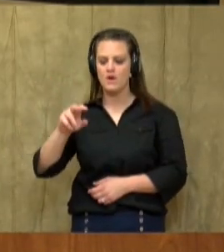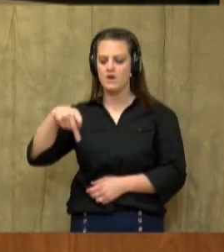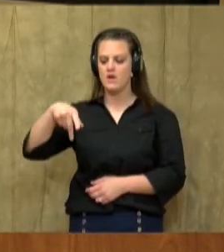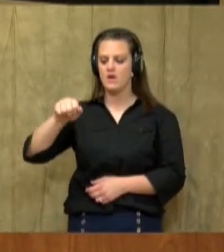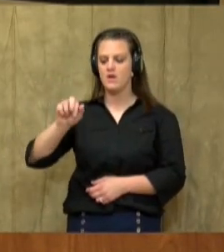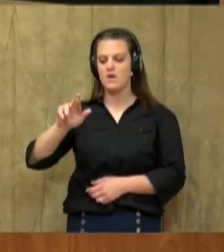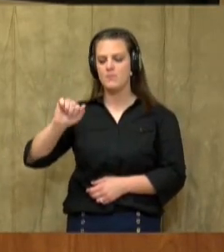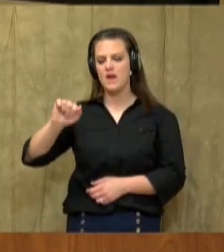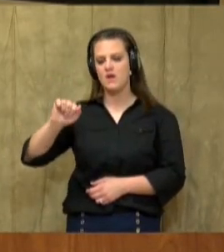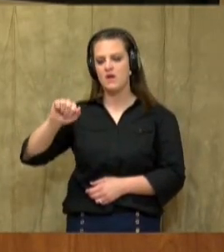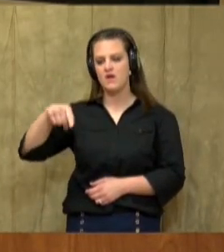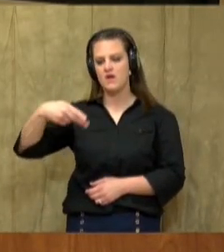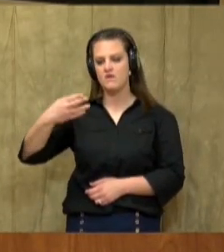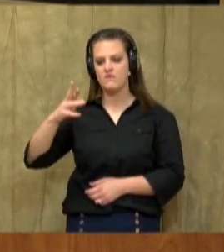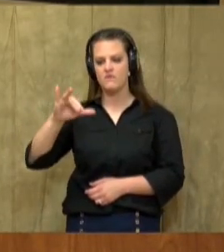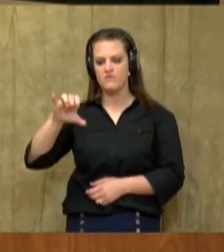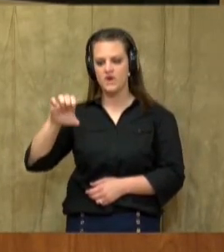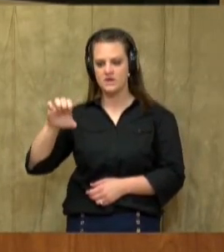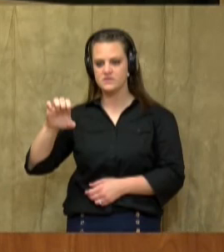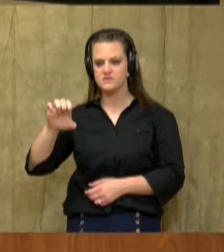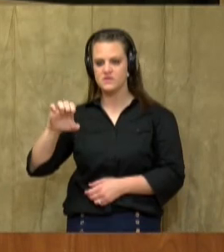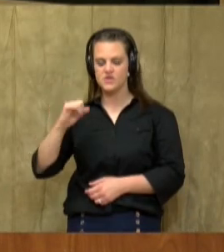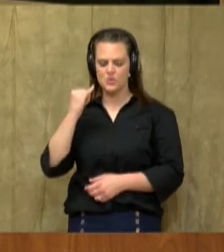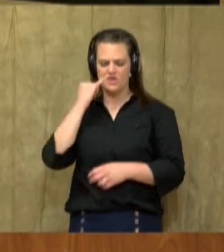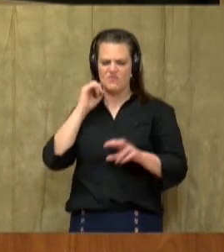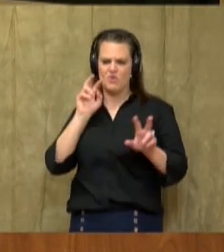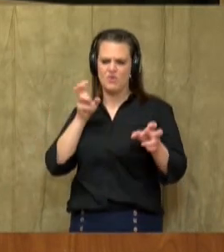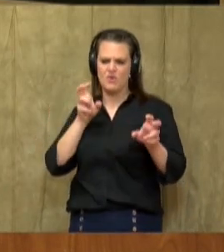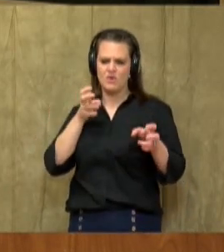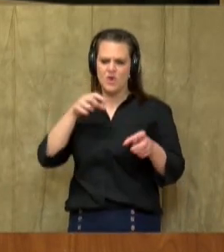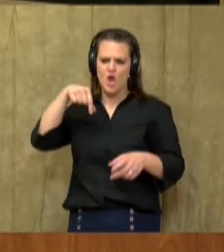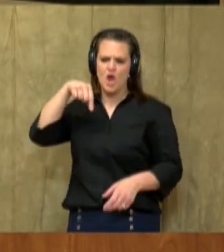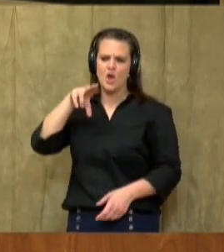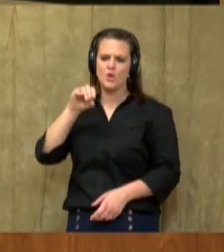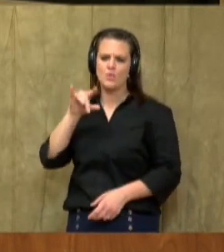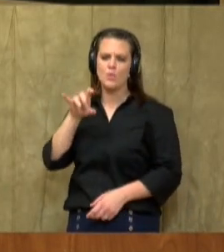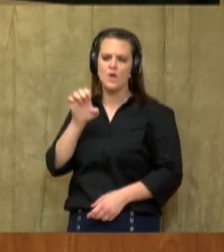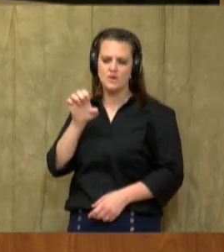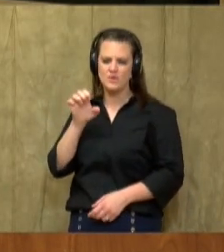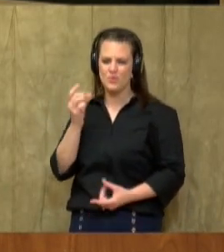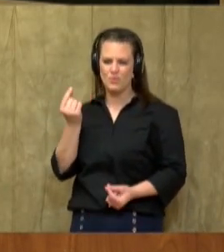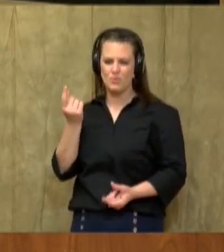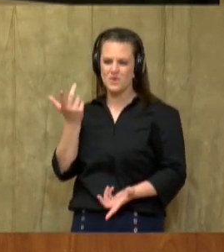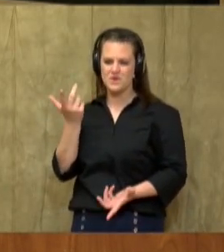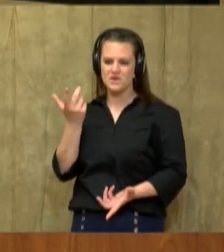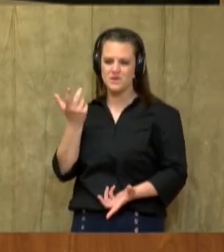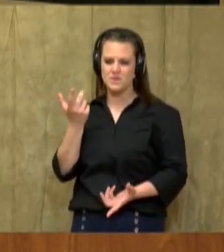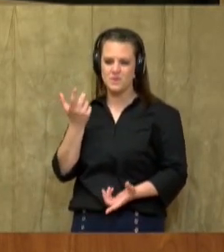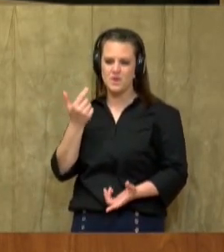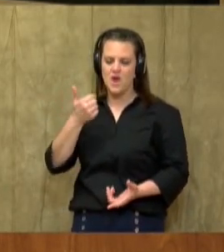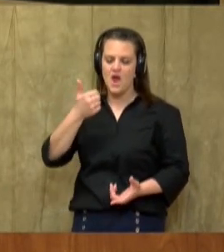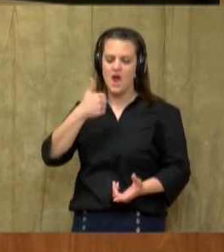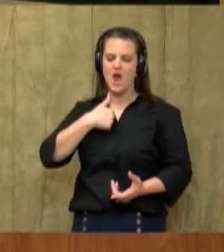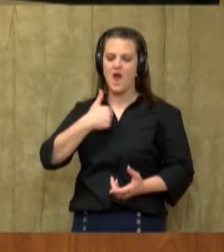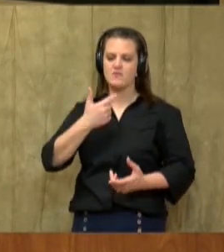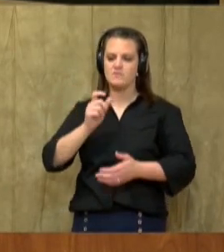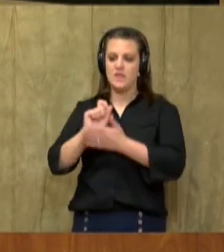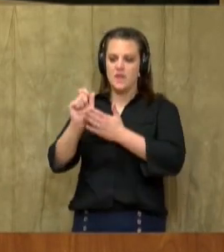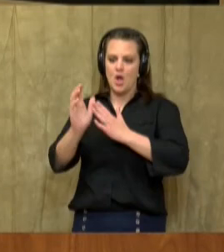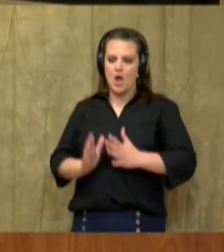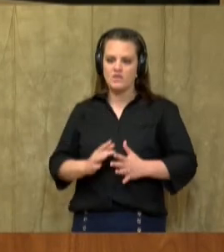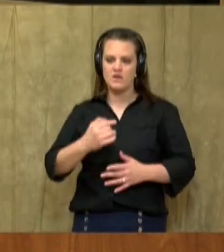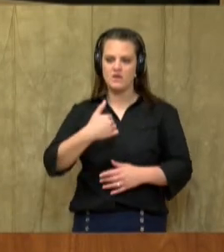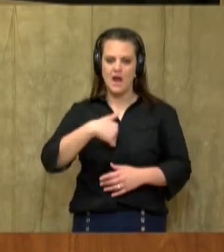quoting my author, what am I doing? I'm saying that the author said in such and such